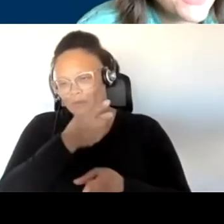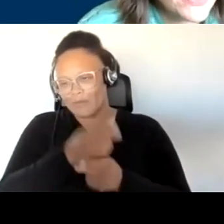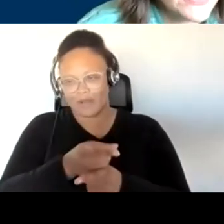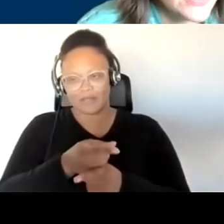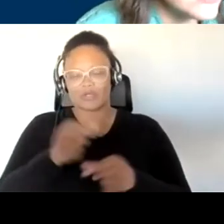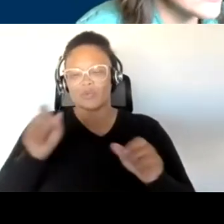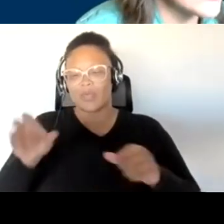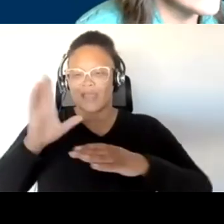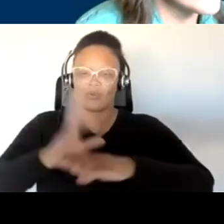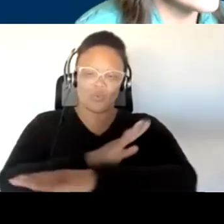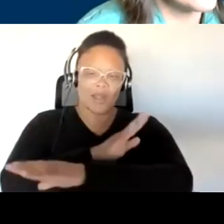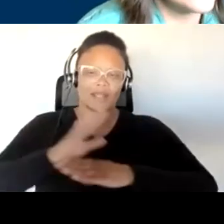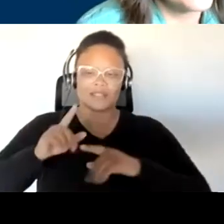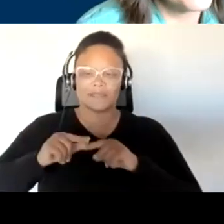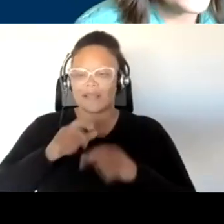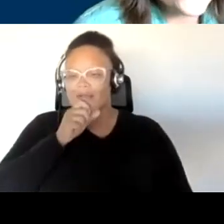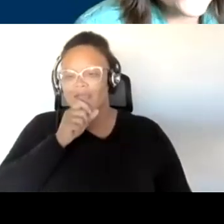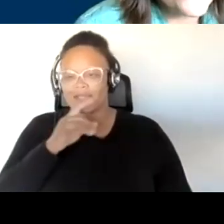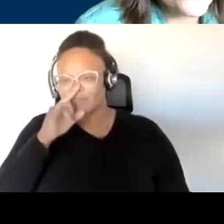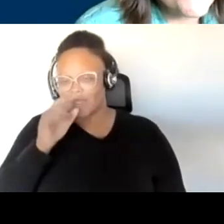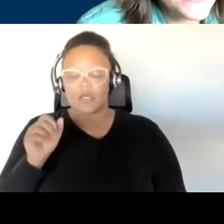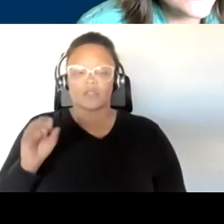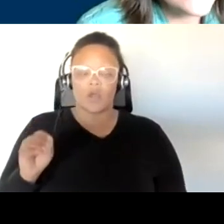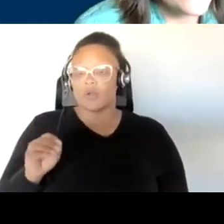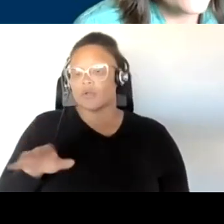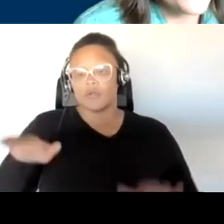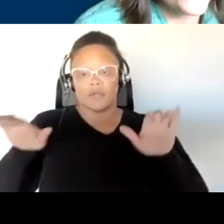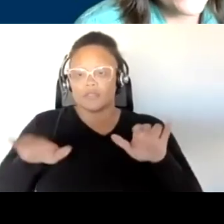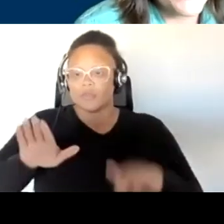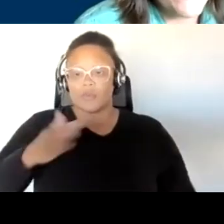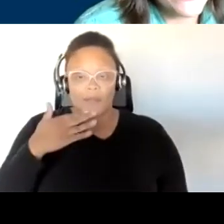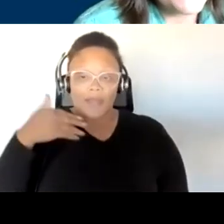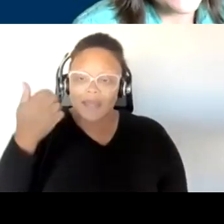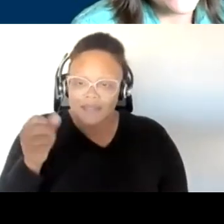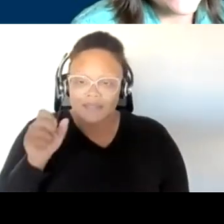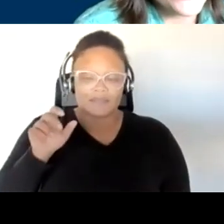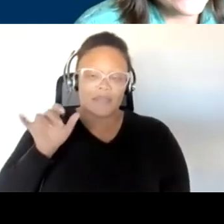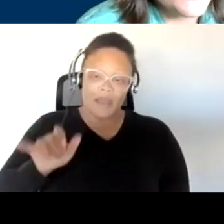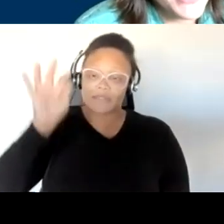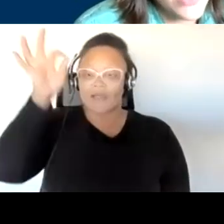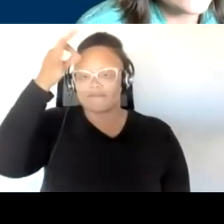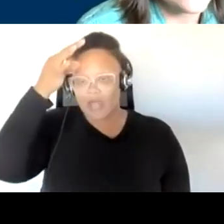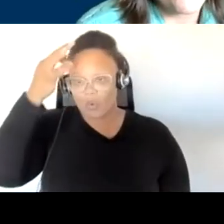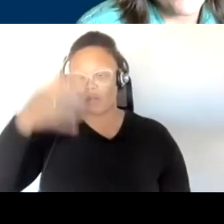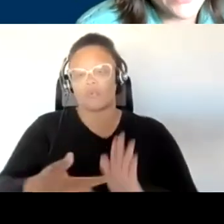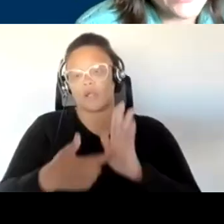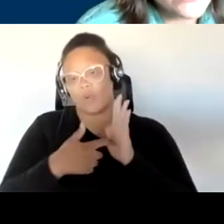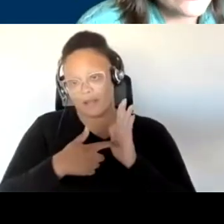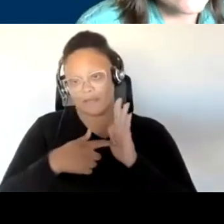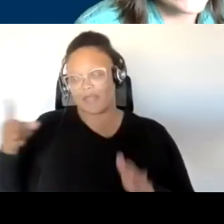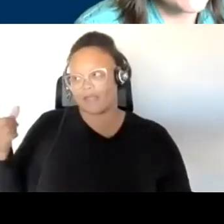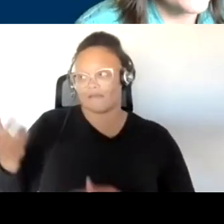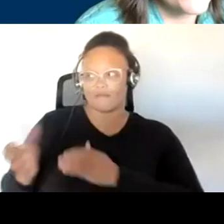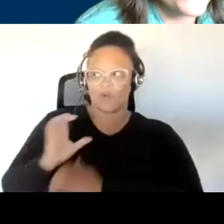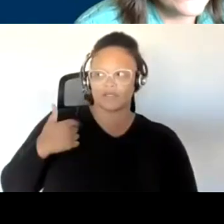range depending on the ages of the kids. So just do your best. That was a federal requirement, that question, to be asked in that way, which